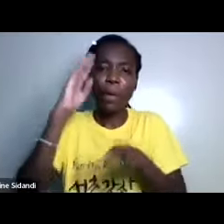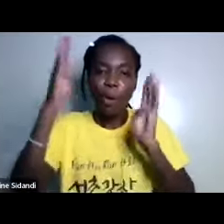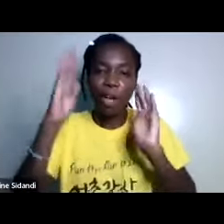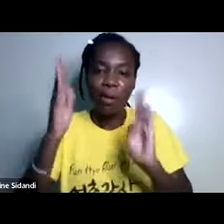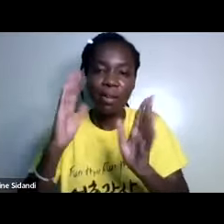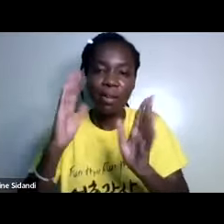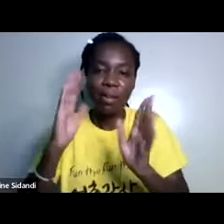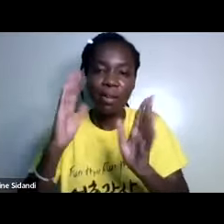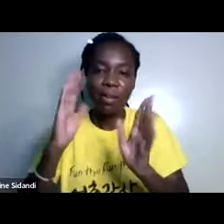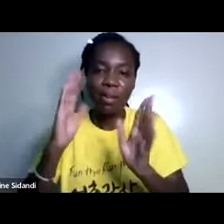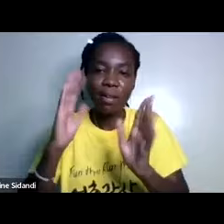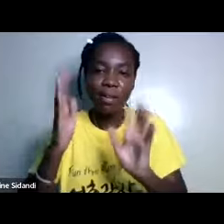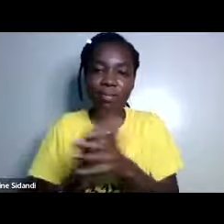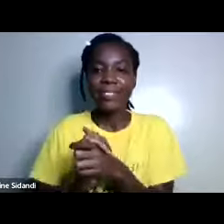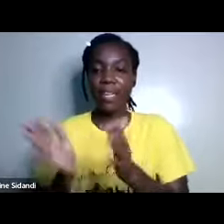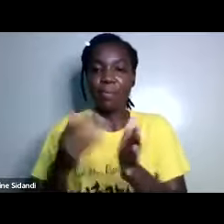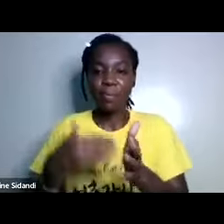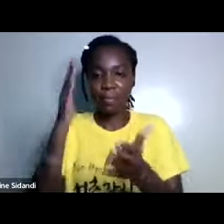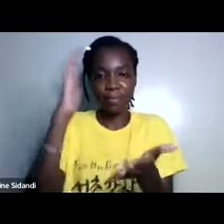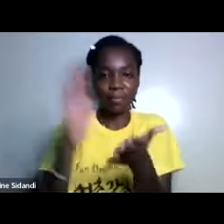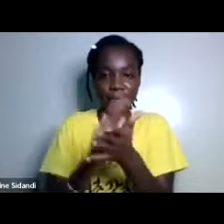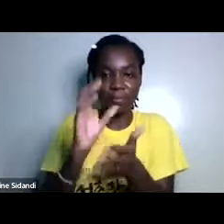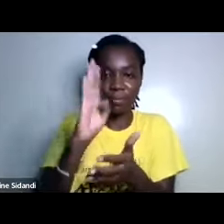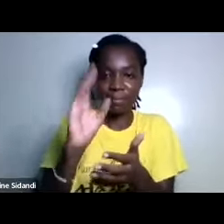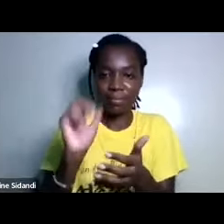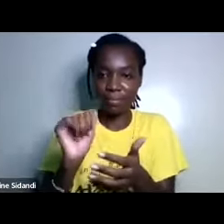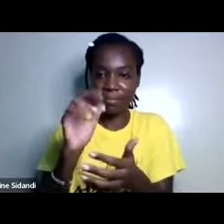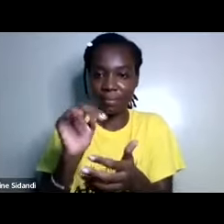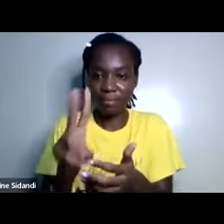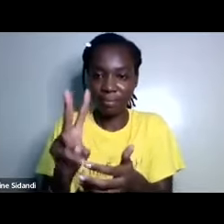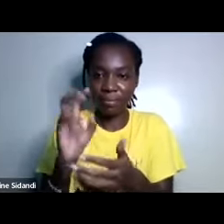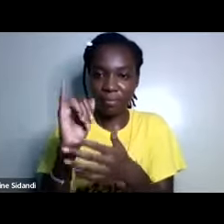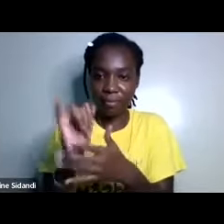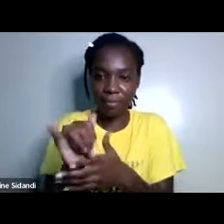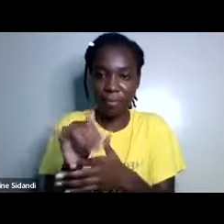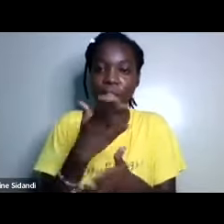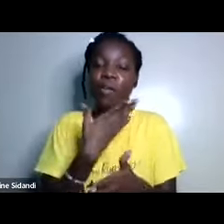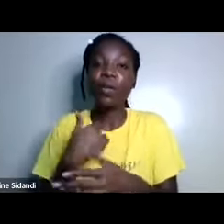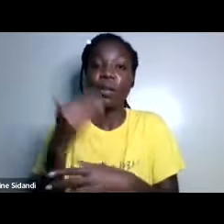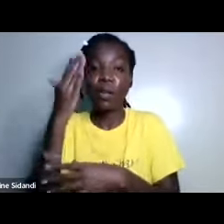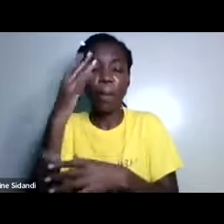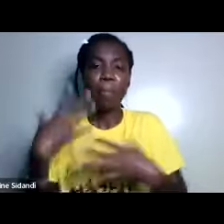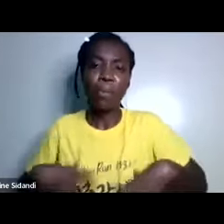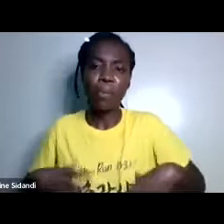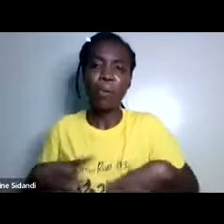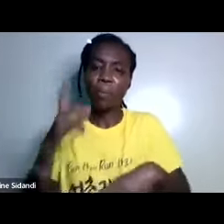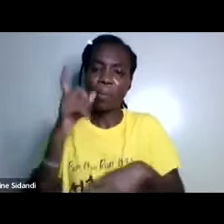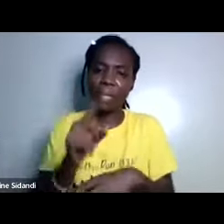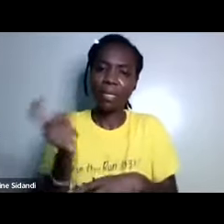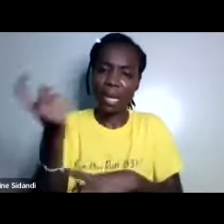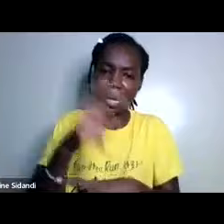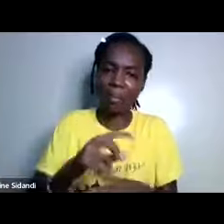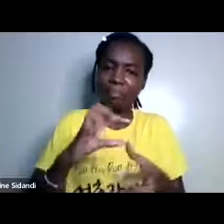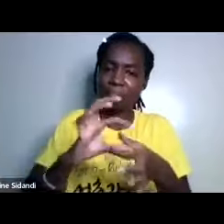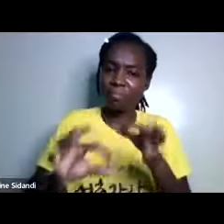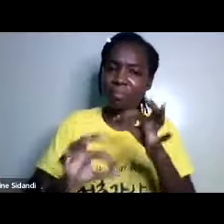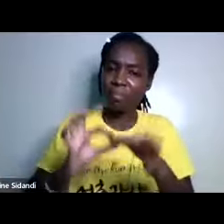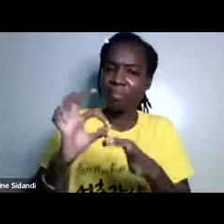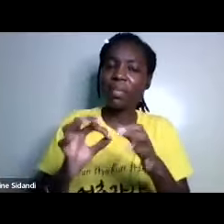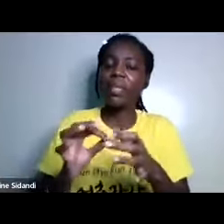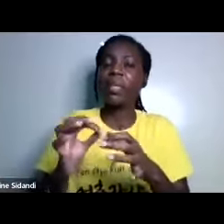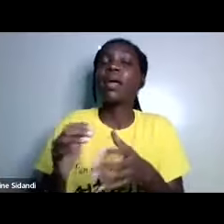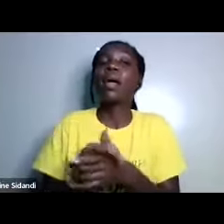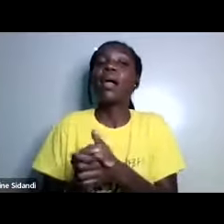I think, Bhavya, we really need to, I know people need to come and consult you, but we also need to understand, like, what are these